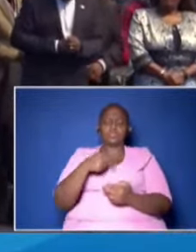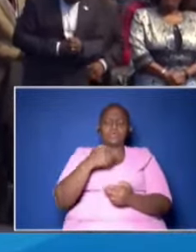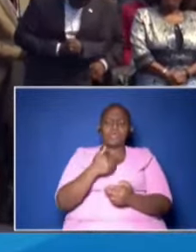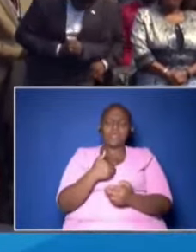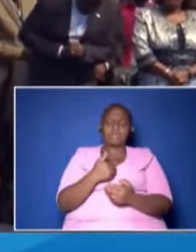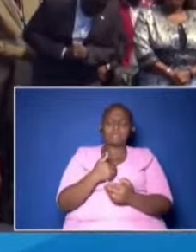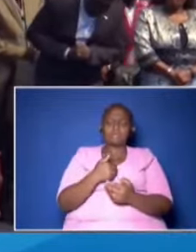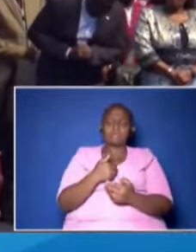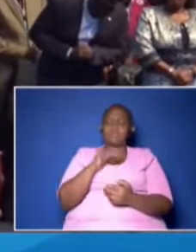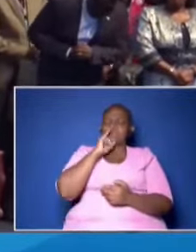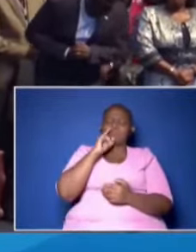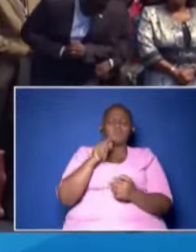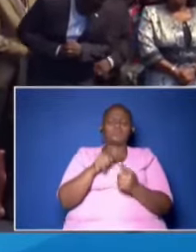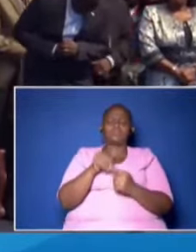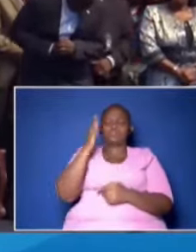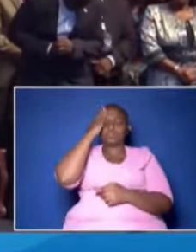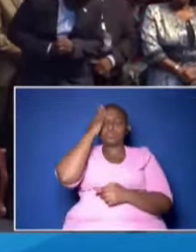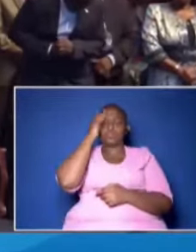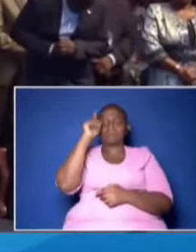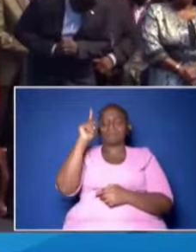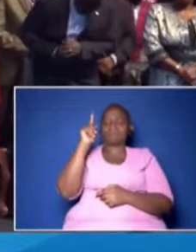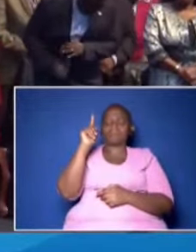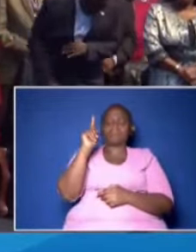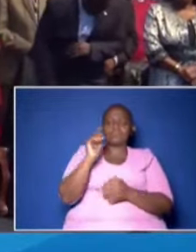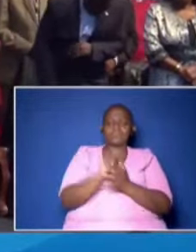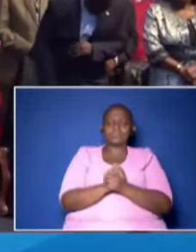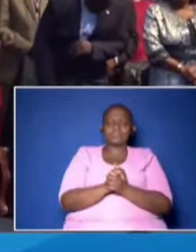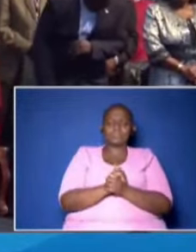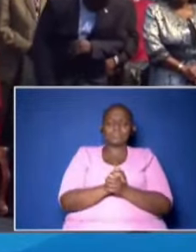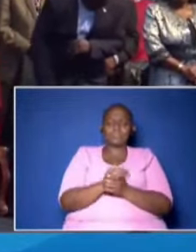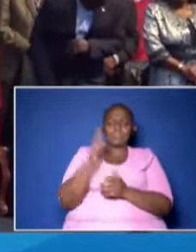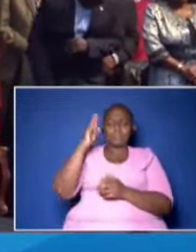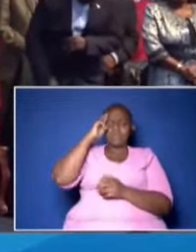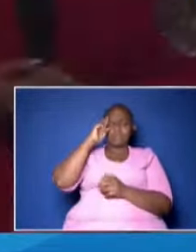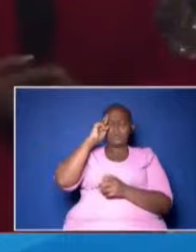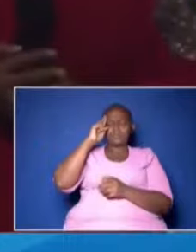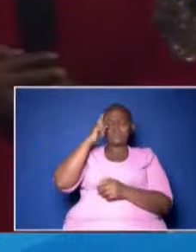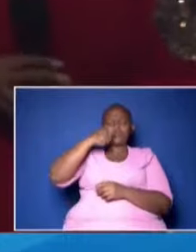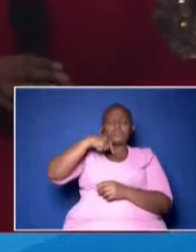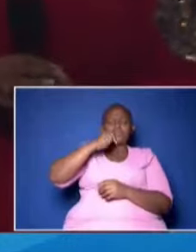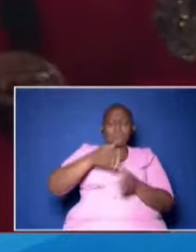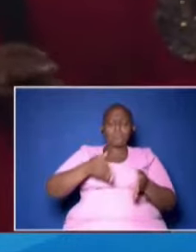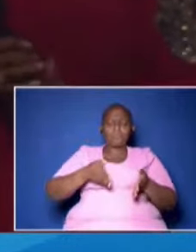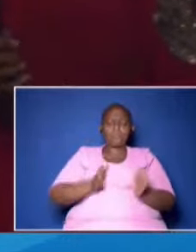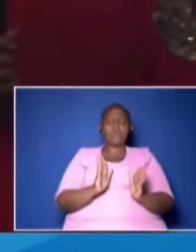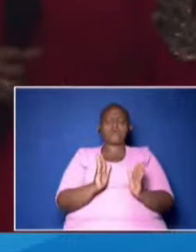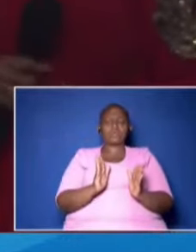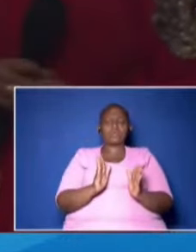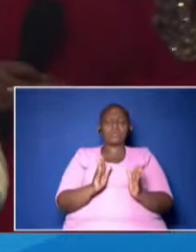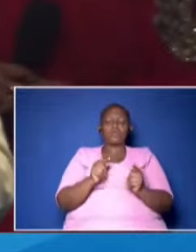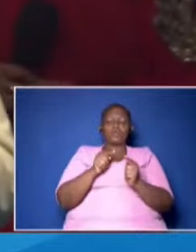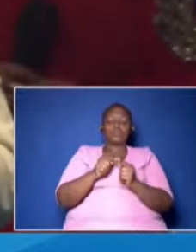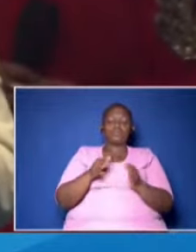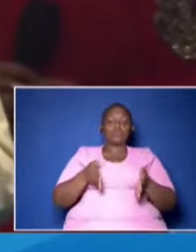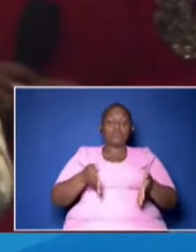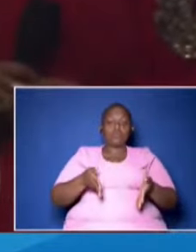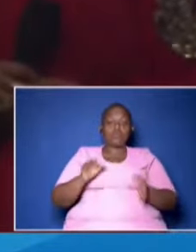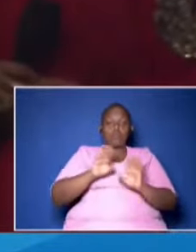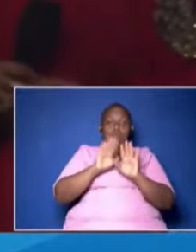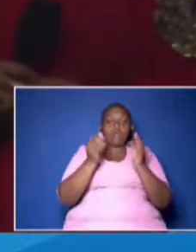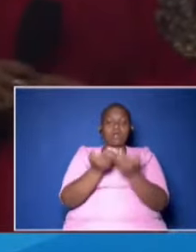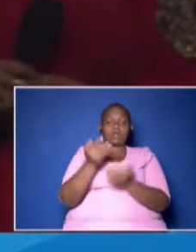know him the reason we were born into this